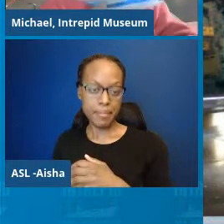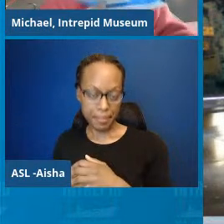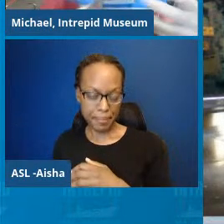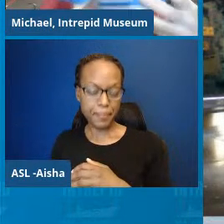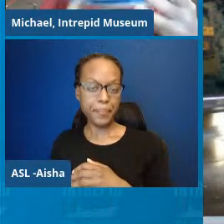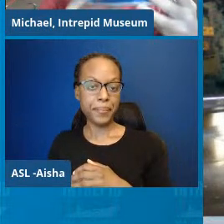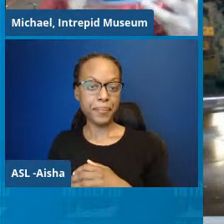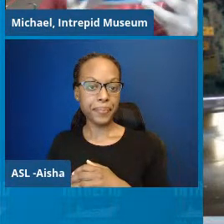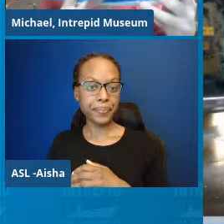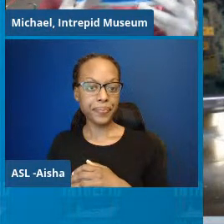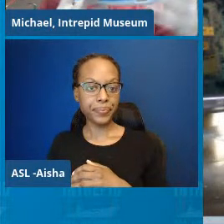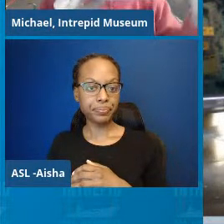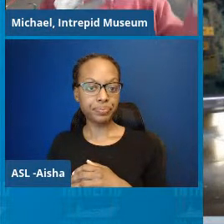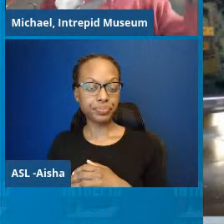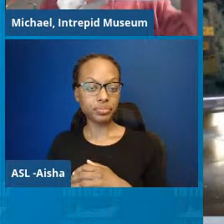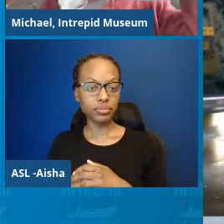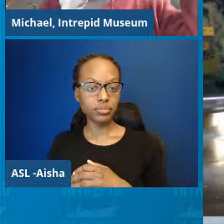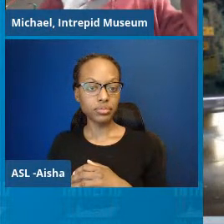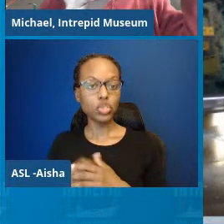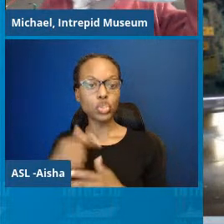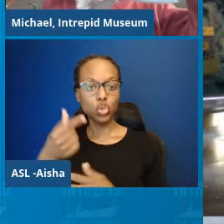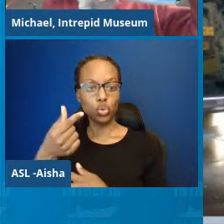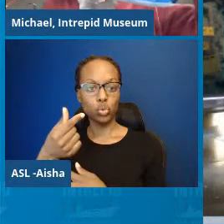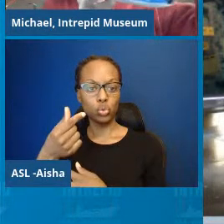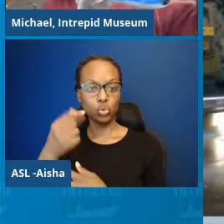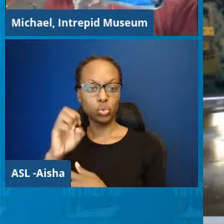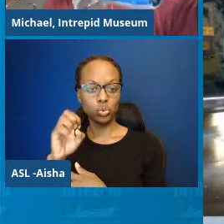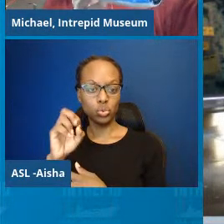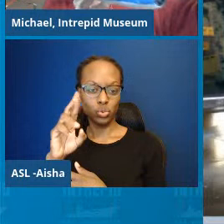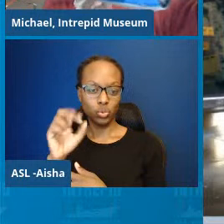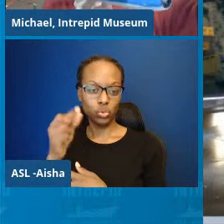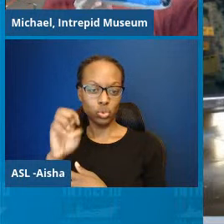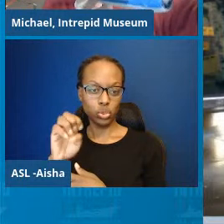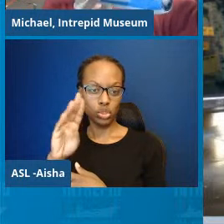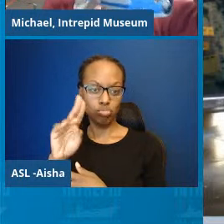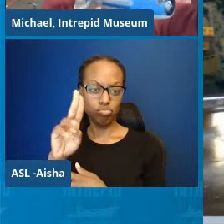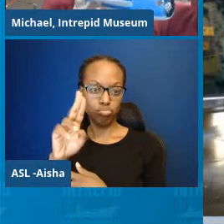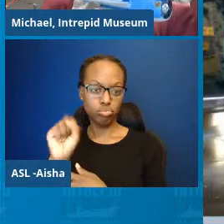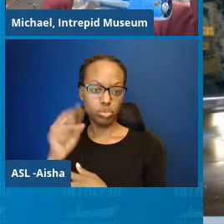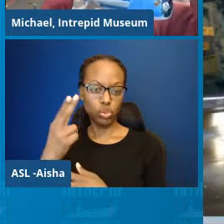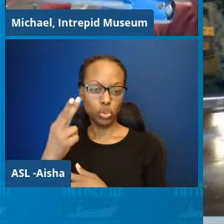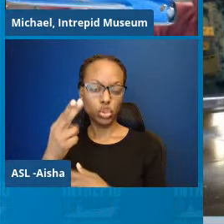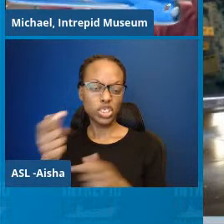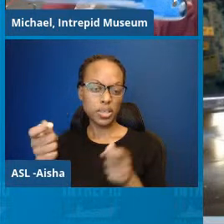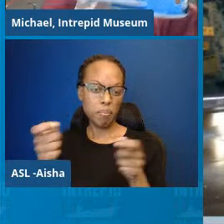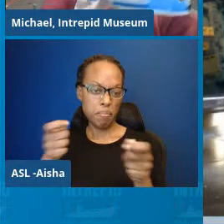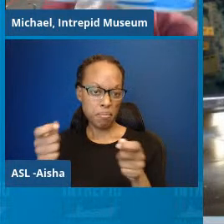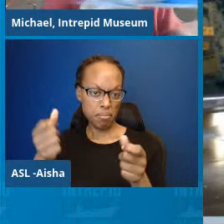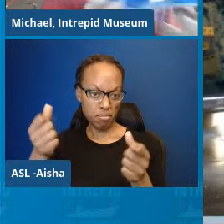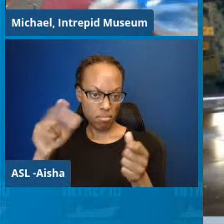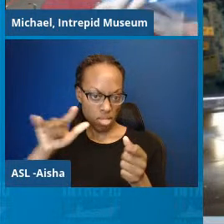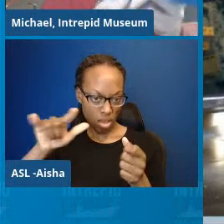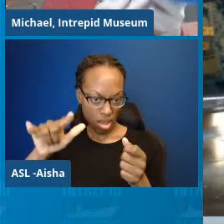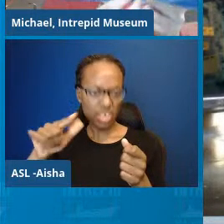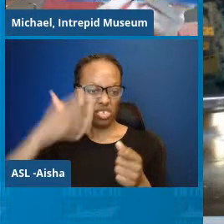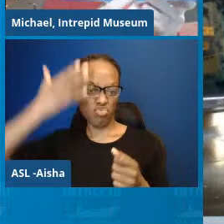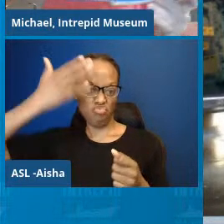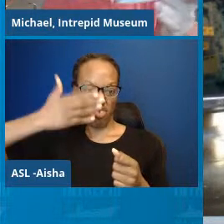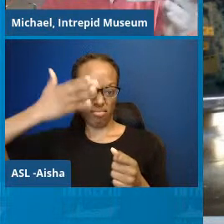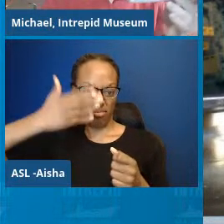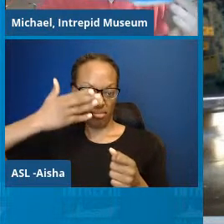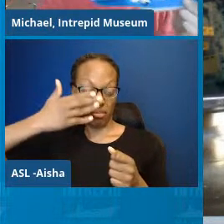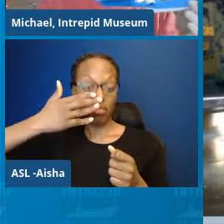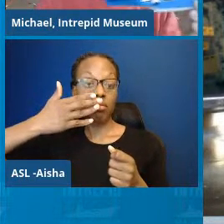quickly. George Bush would be the pilot, so he would be in the front portion, right? Then you would